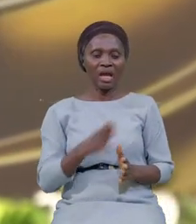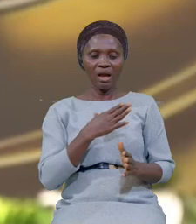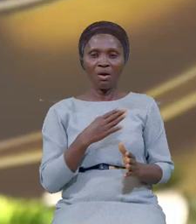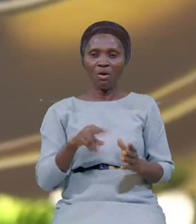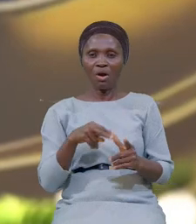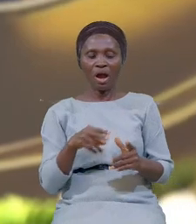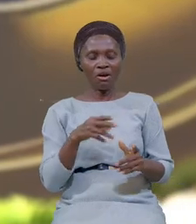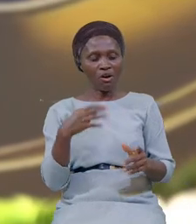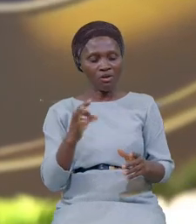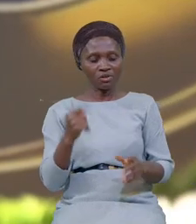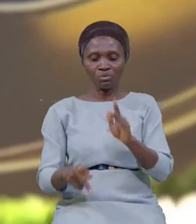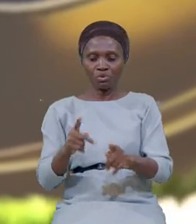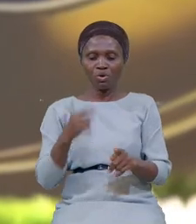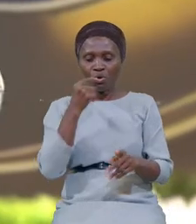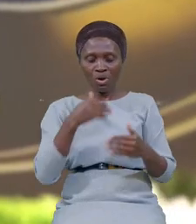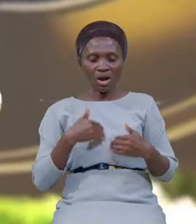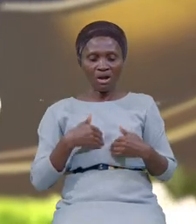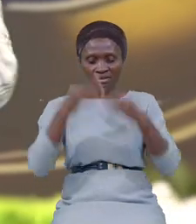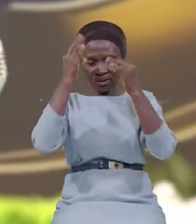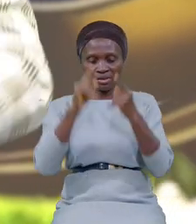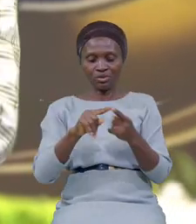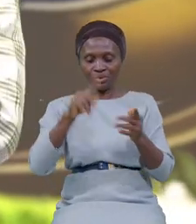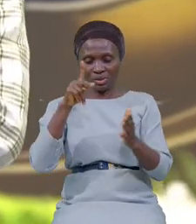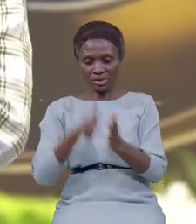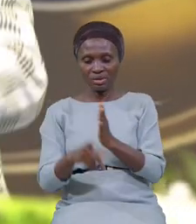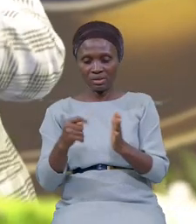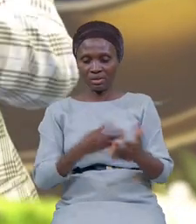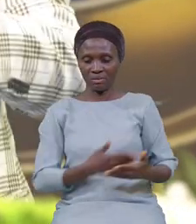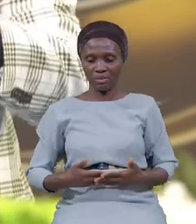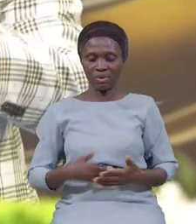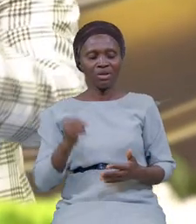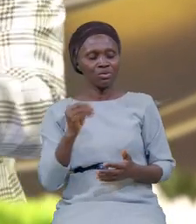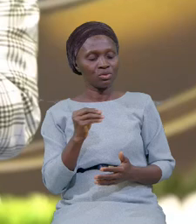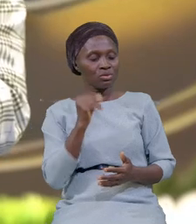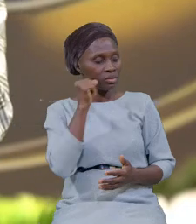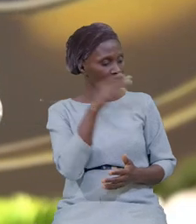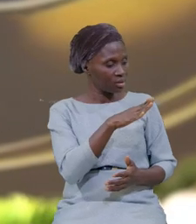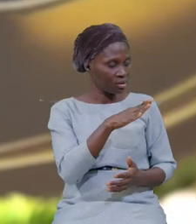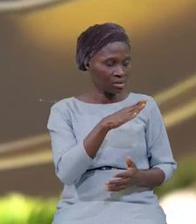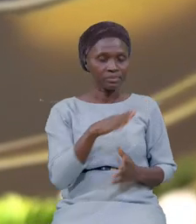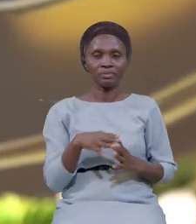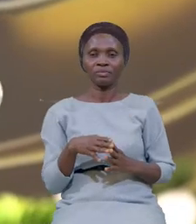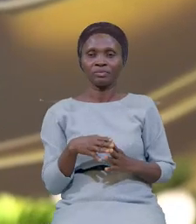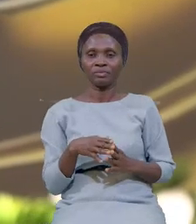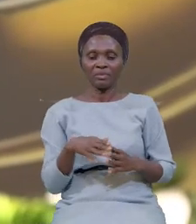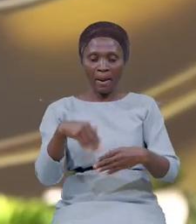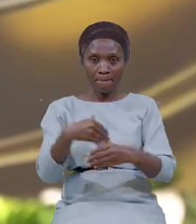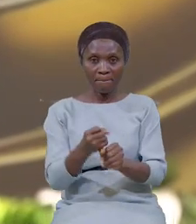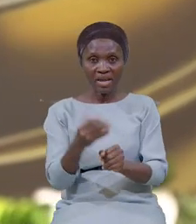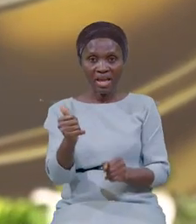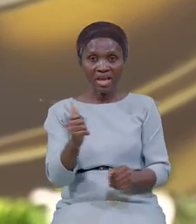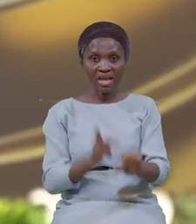kill those babies to come and kill the baby. And so she made a kind